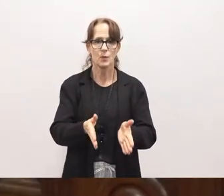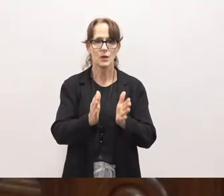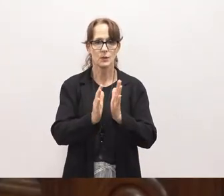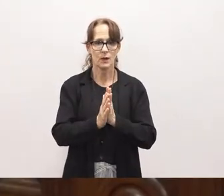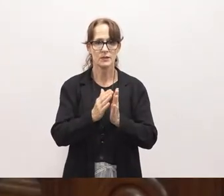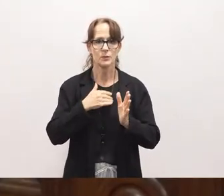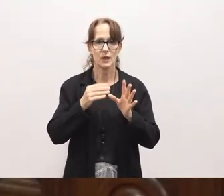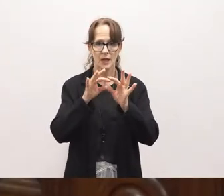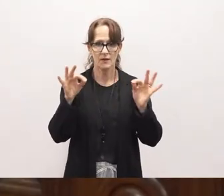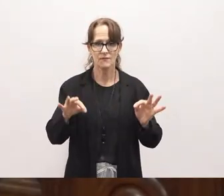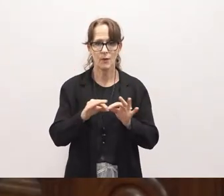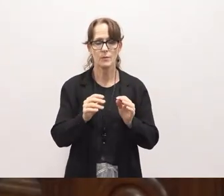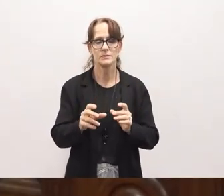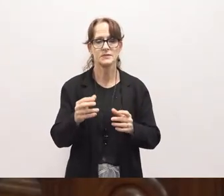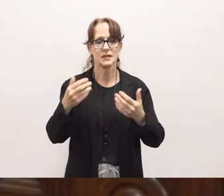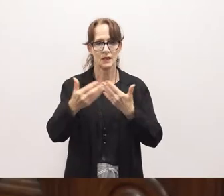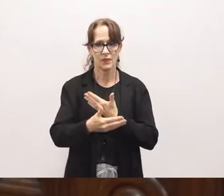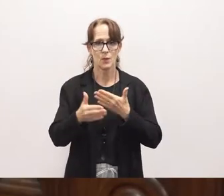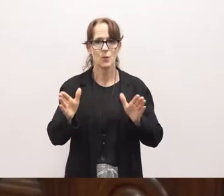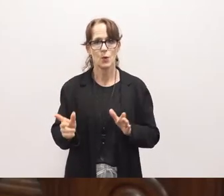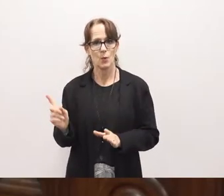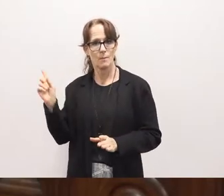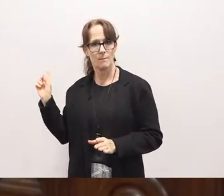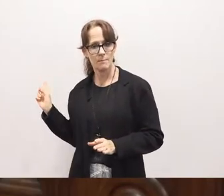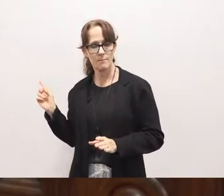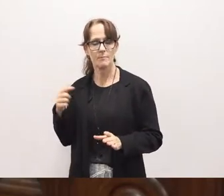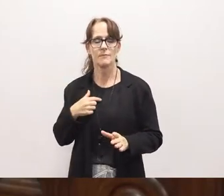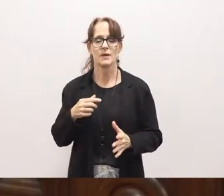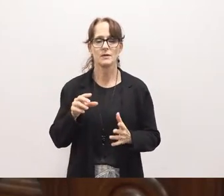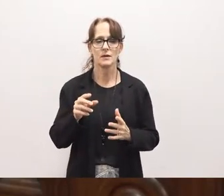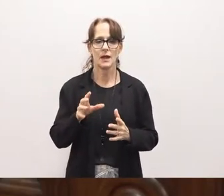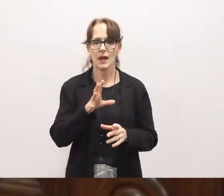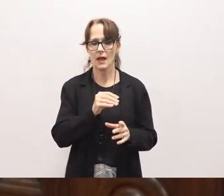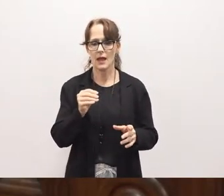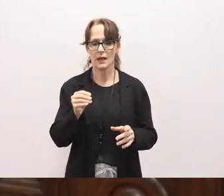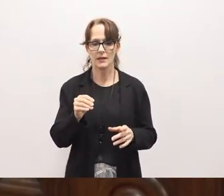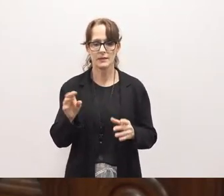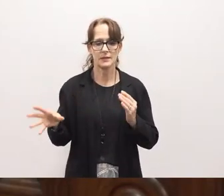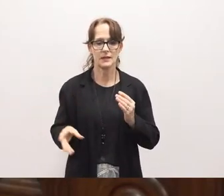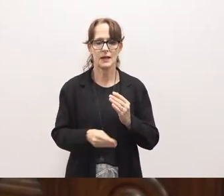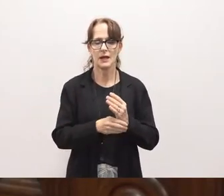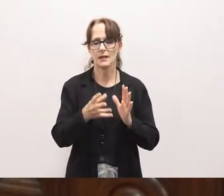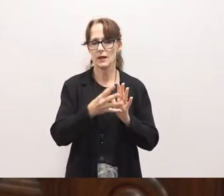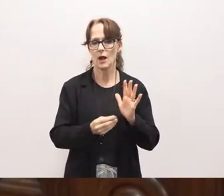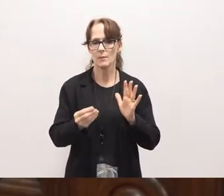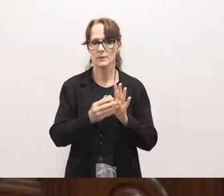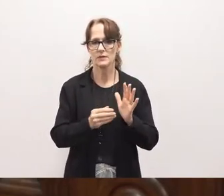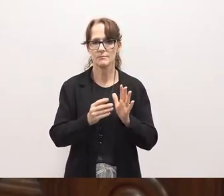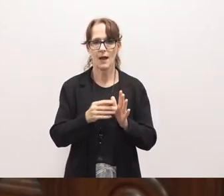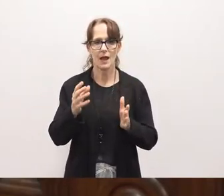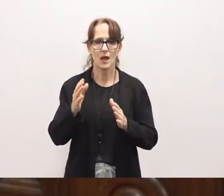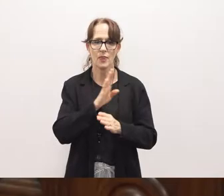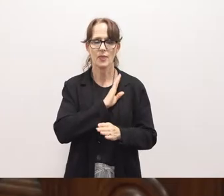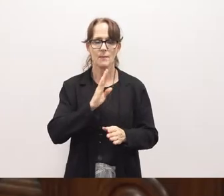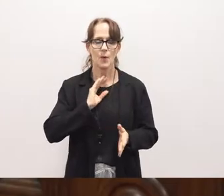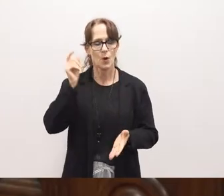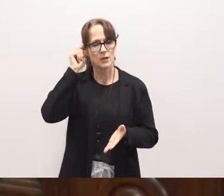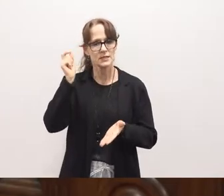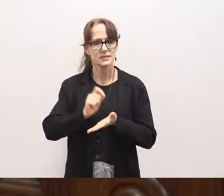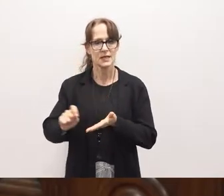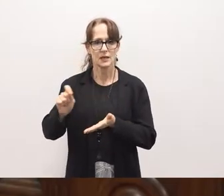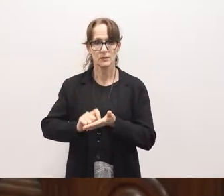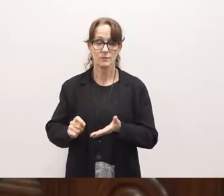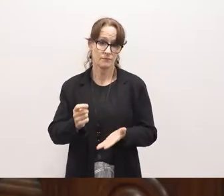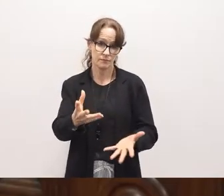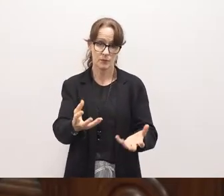provided forms in the back of the room and also have additional copies by our board secretary. If you wish to speak during